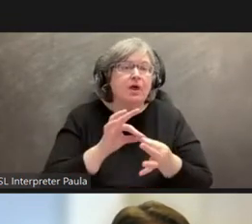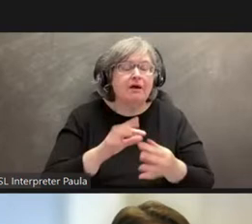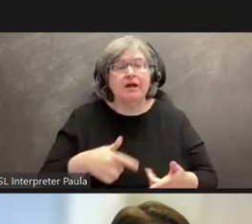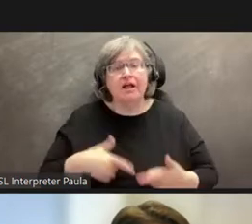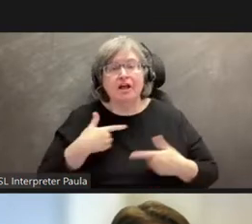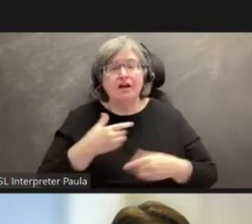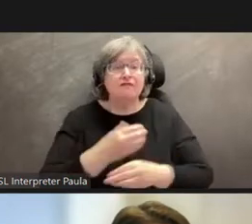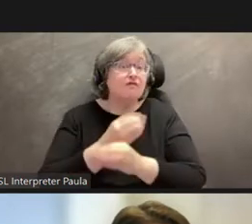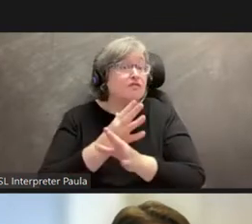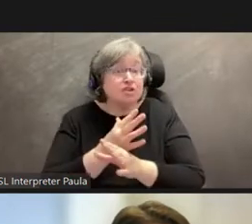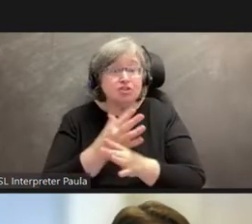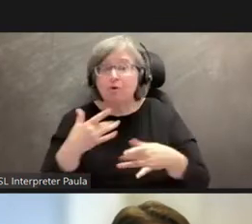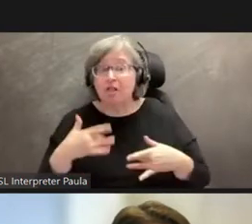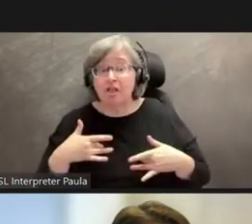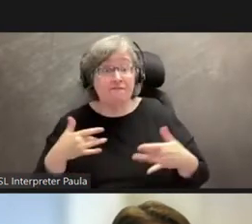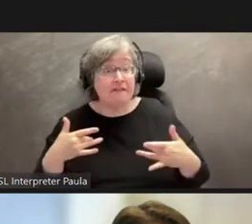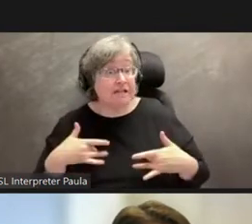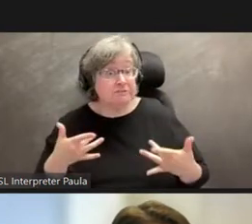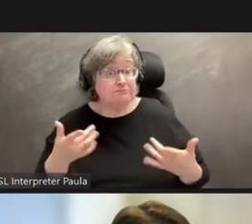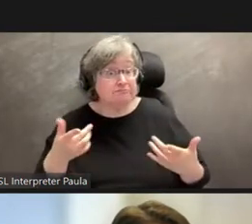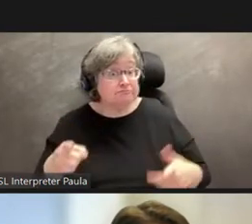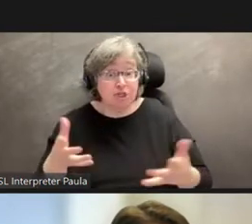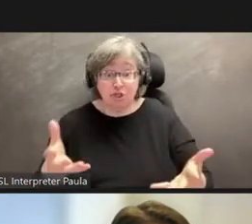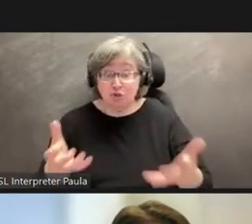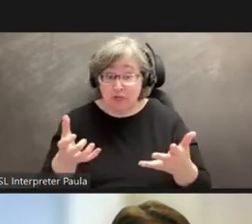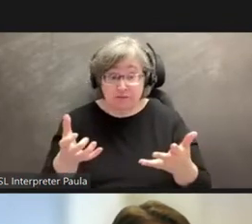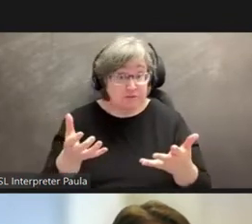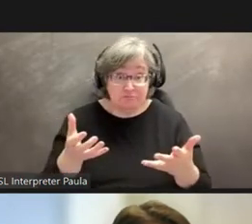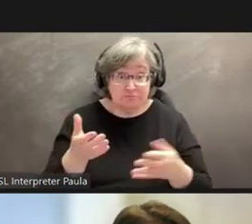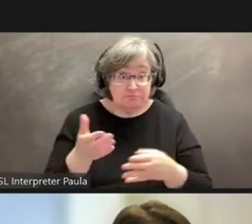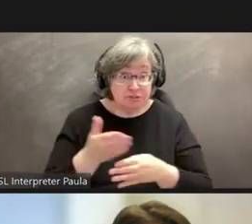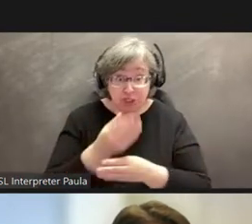that they would like to share with us now.